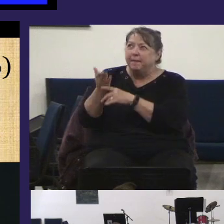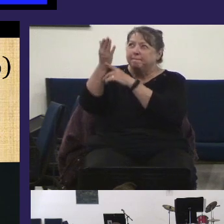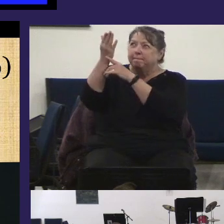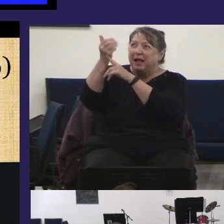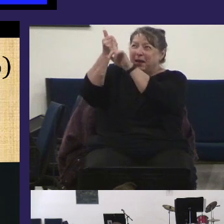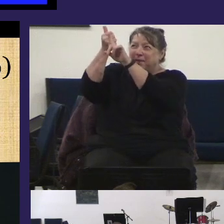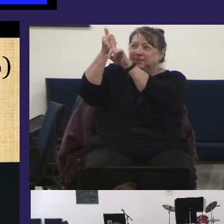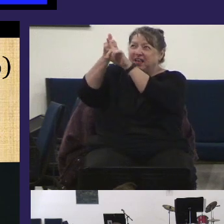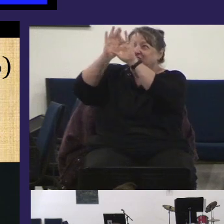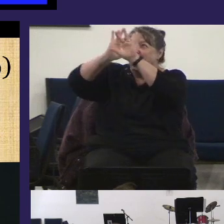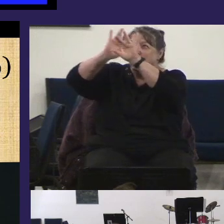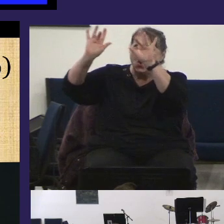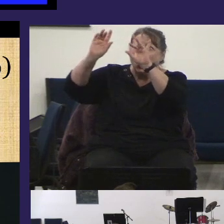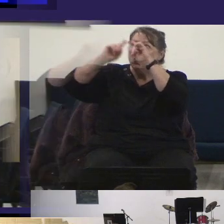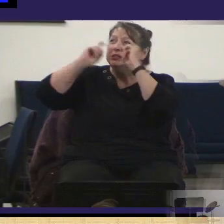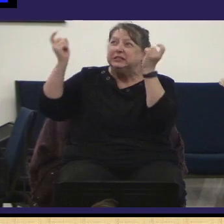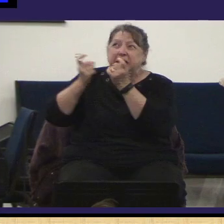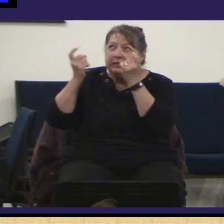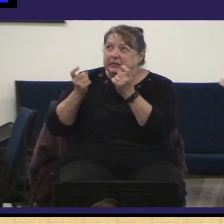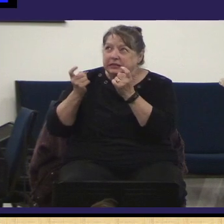righteousness of God.